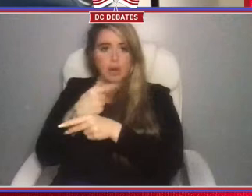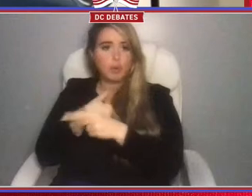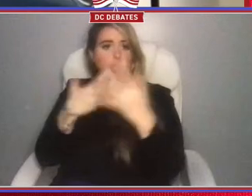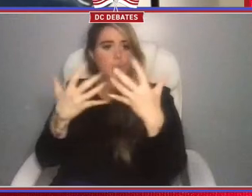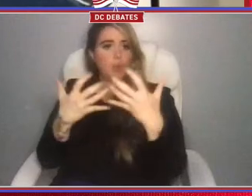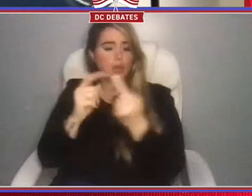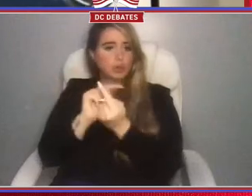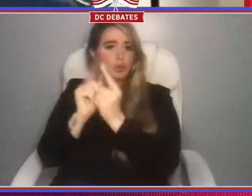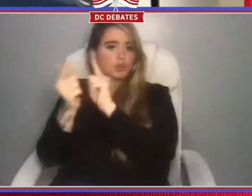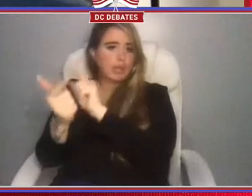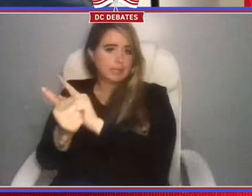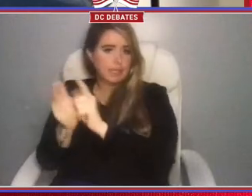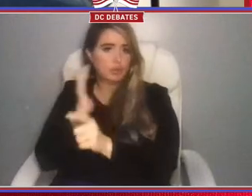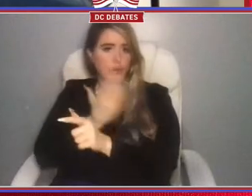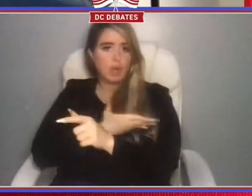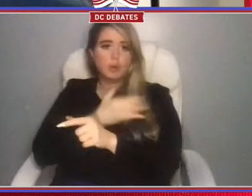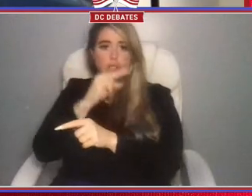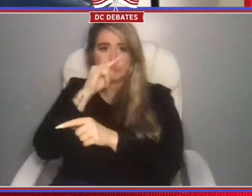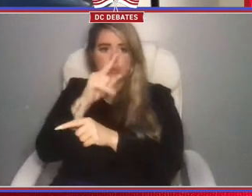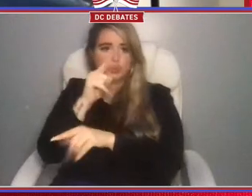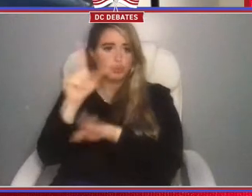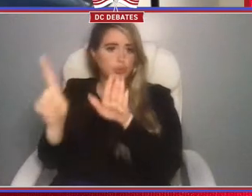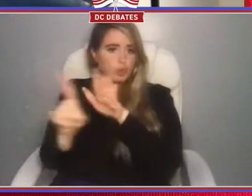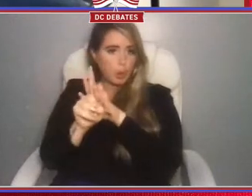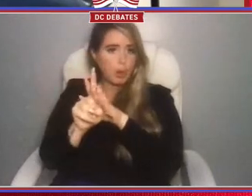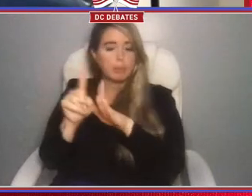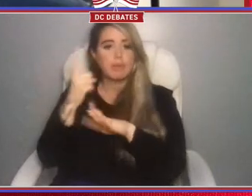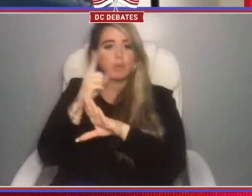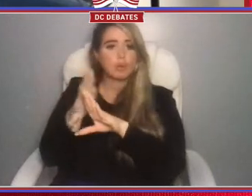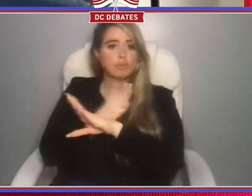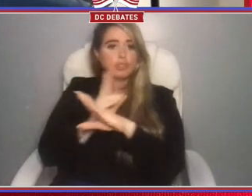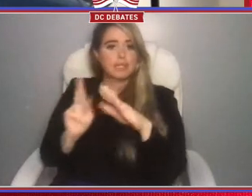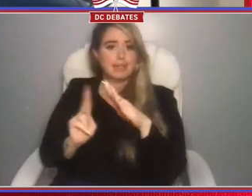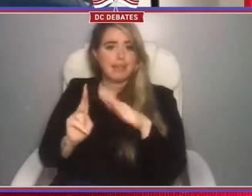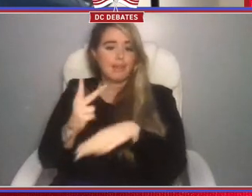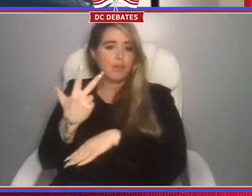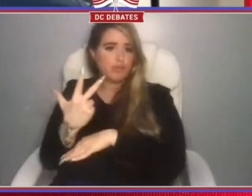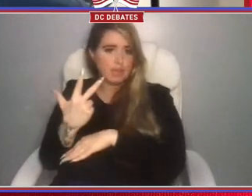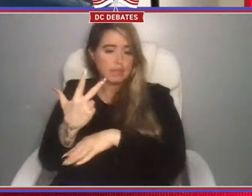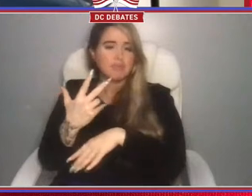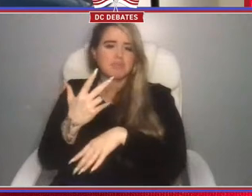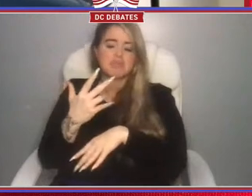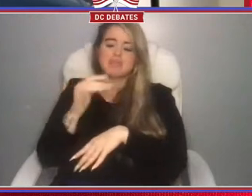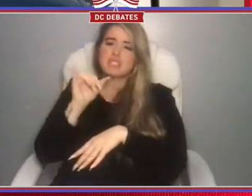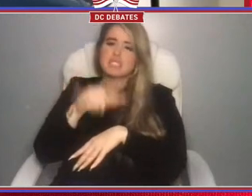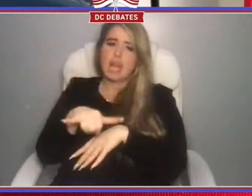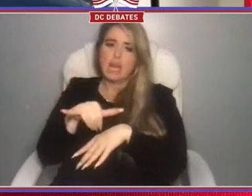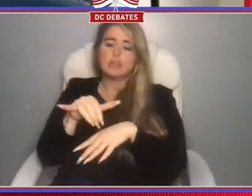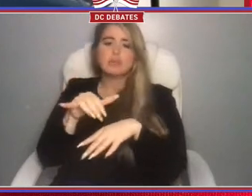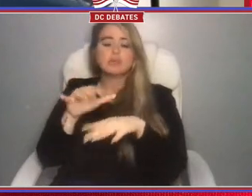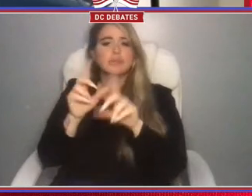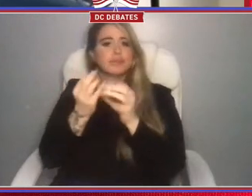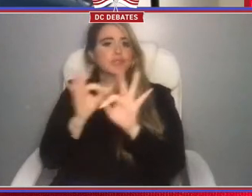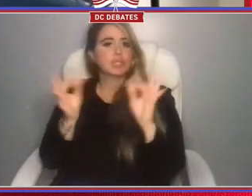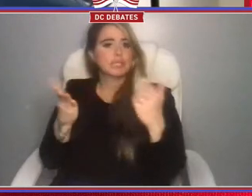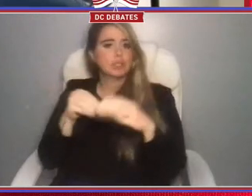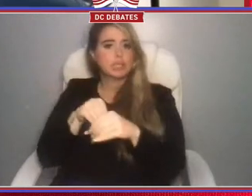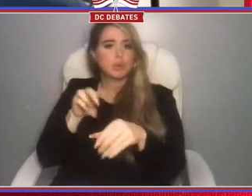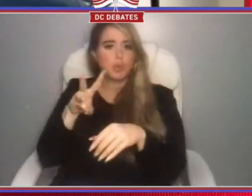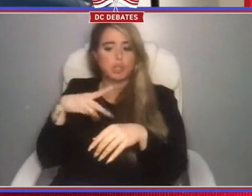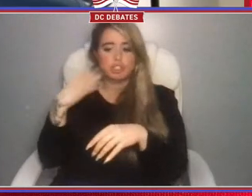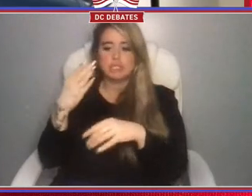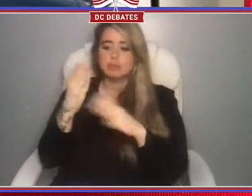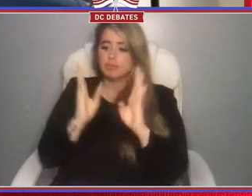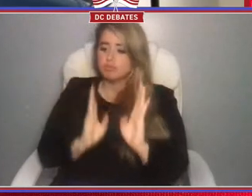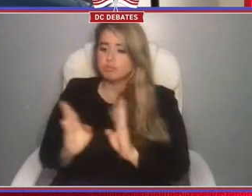into our children showing up for pre-K-3, which is free in the District of Columbia, well prepared and ready to learn.